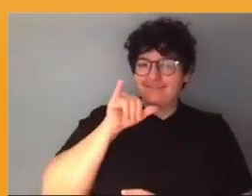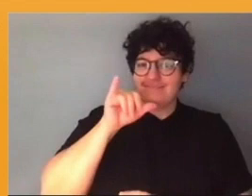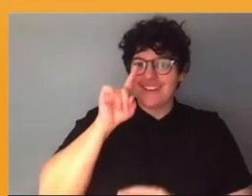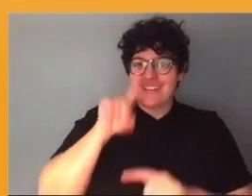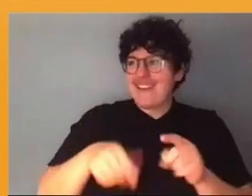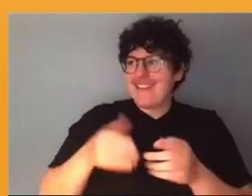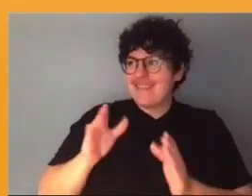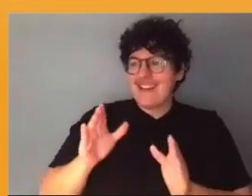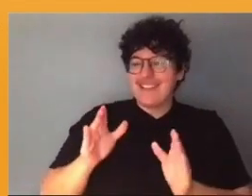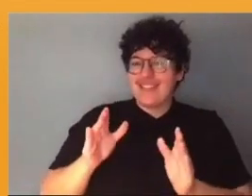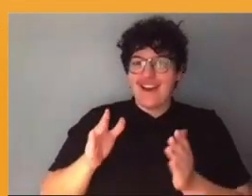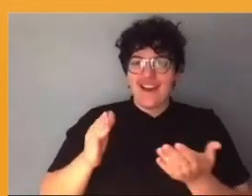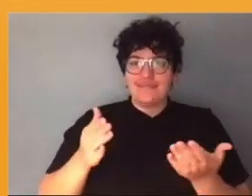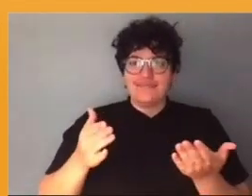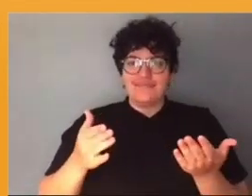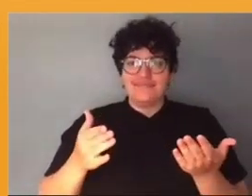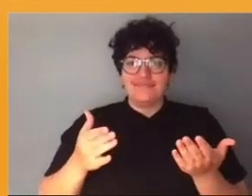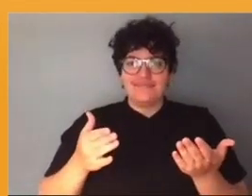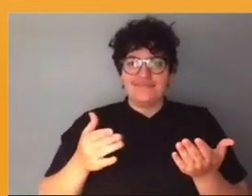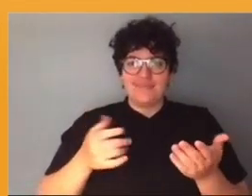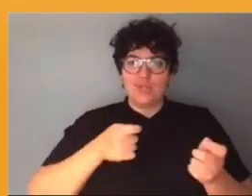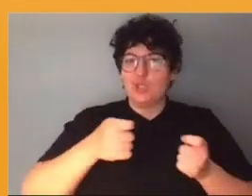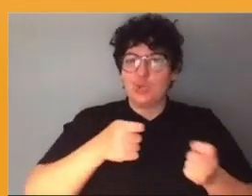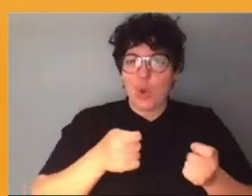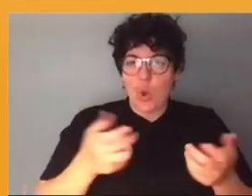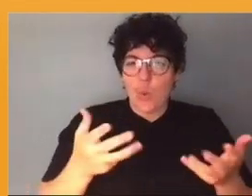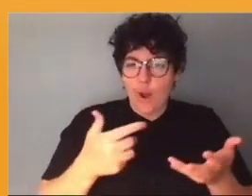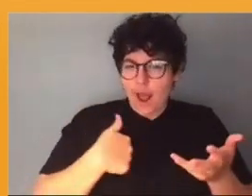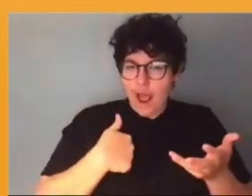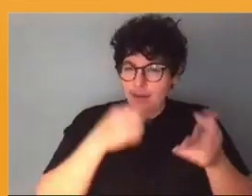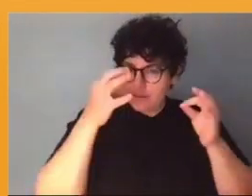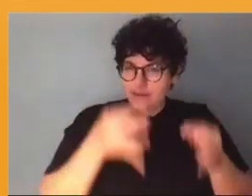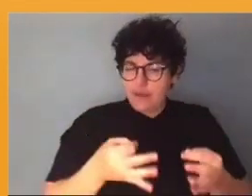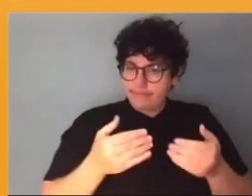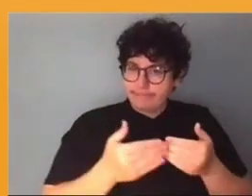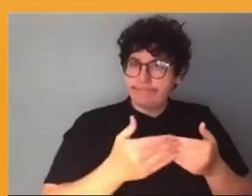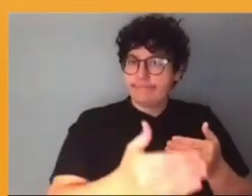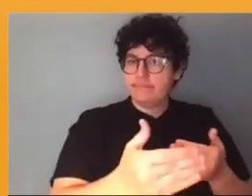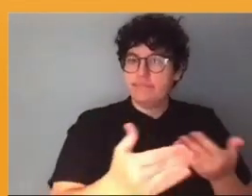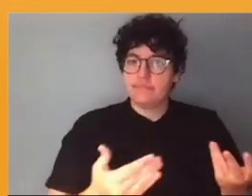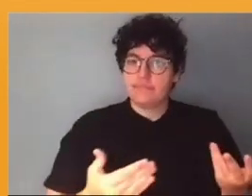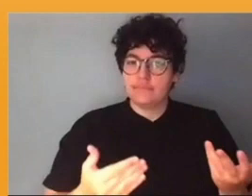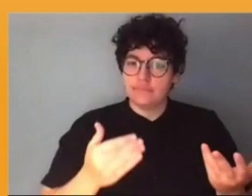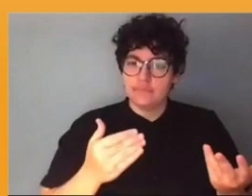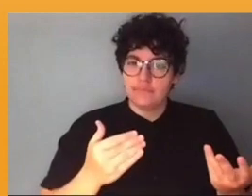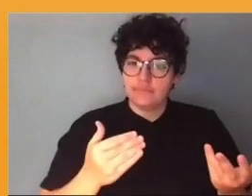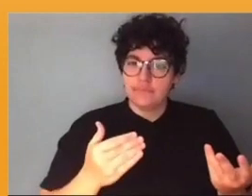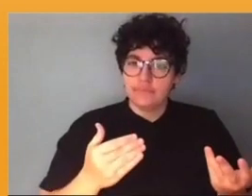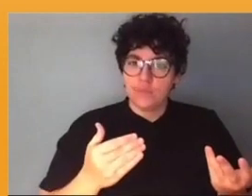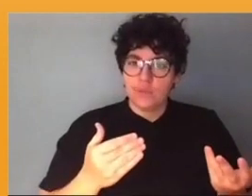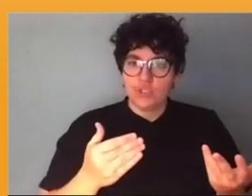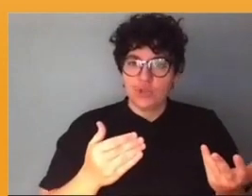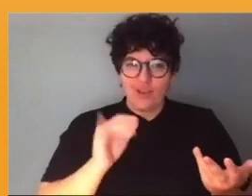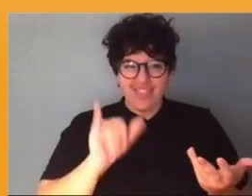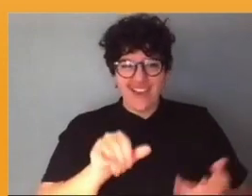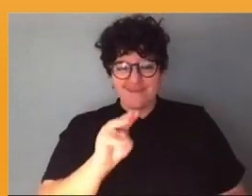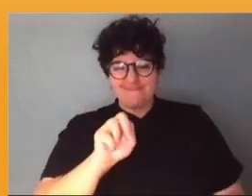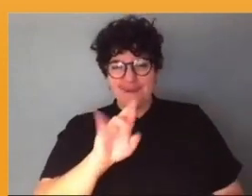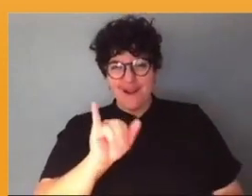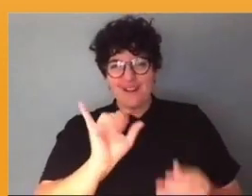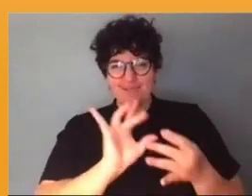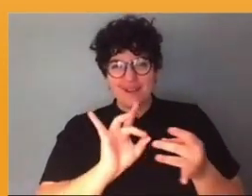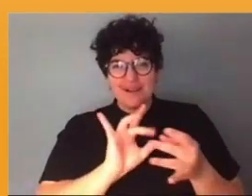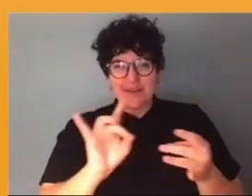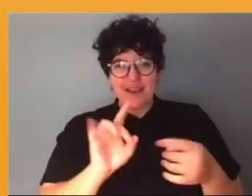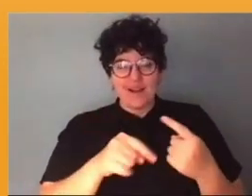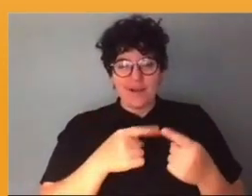what Mari was saying about, you know, sureness of self and the sureness